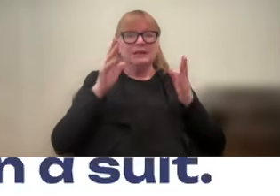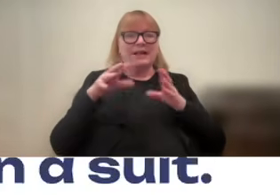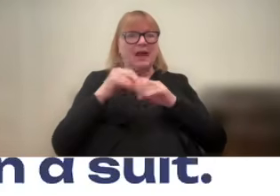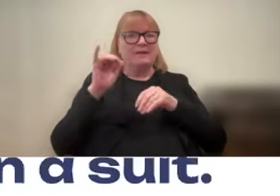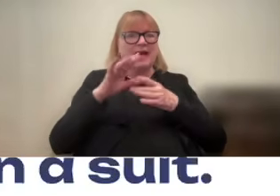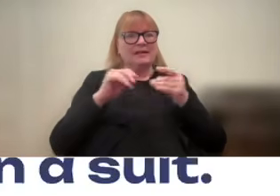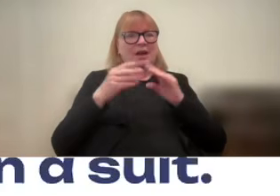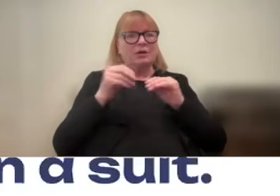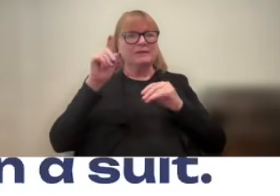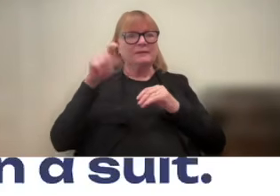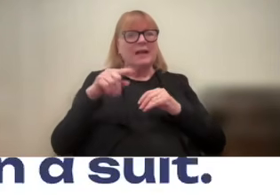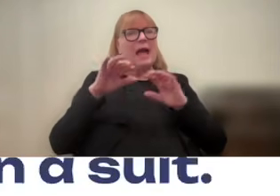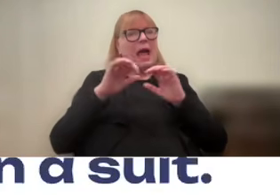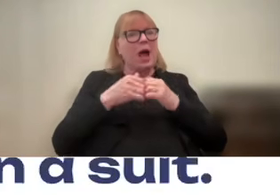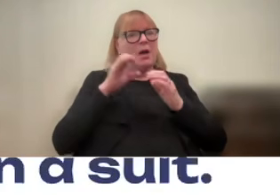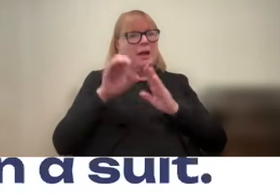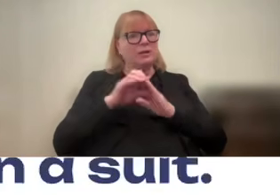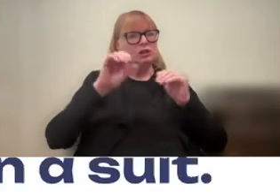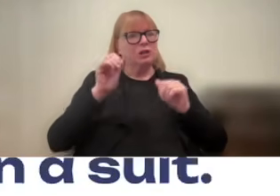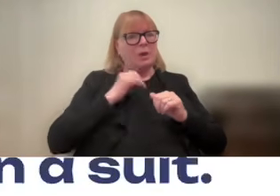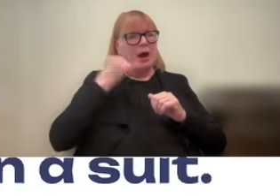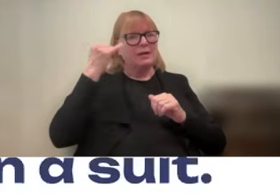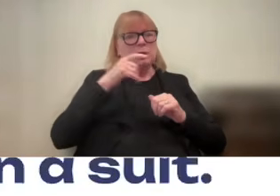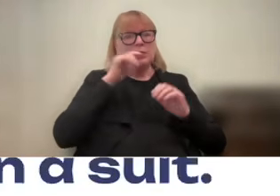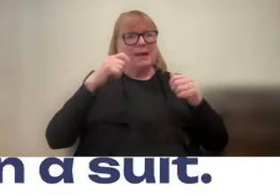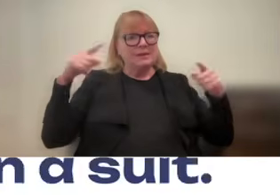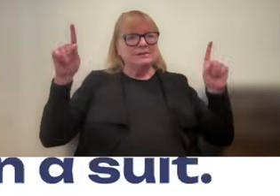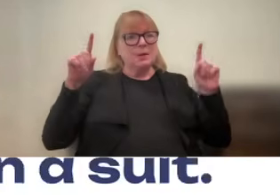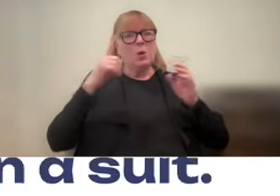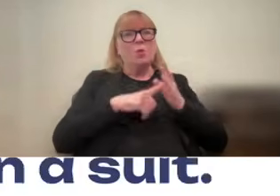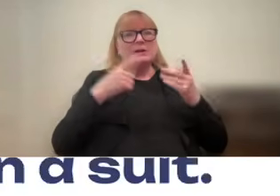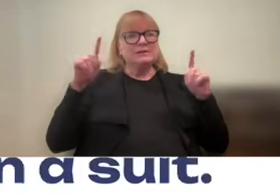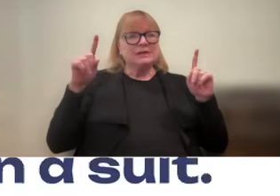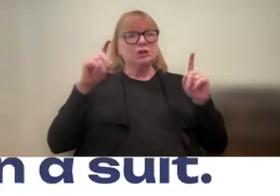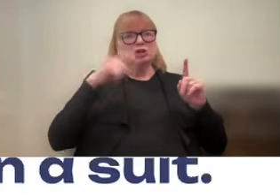this narrative? How do these images shape our ideas of who can be successful and what